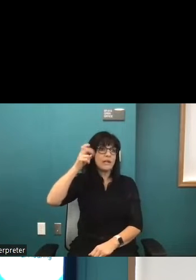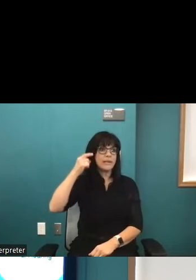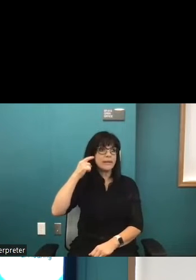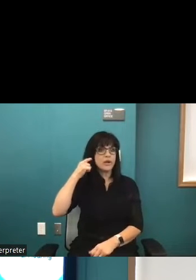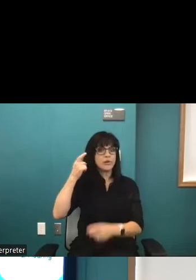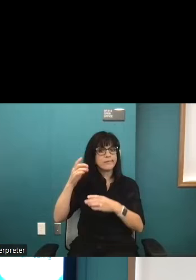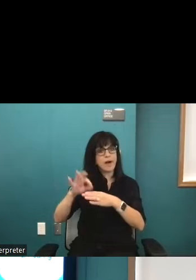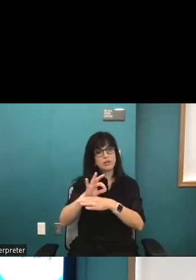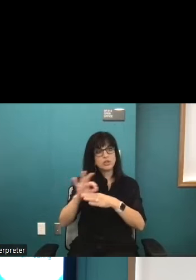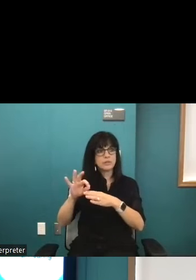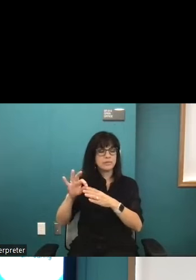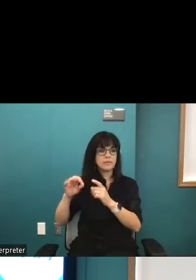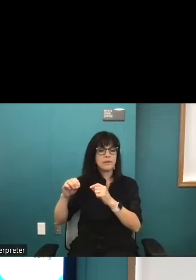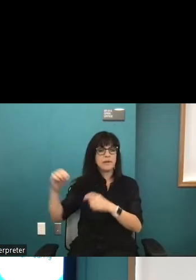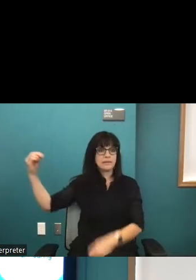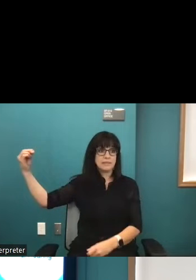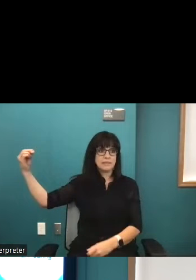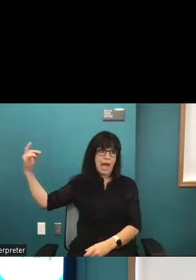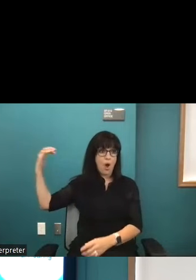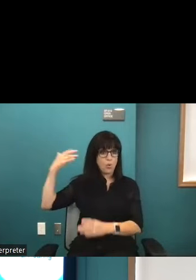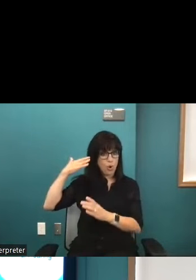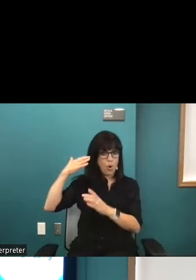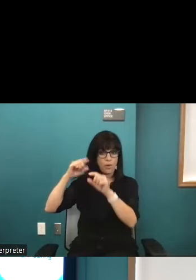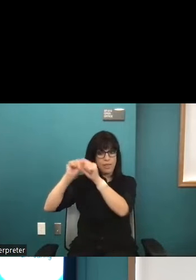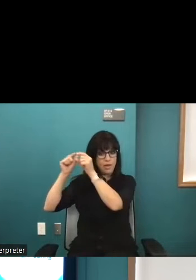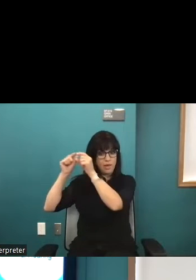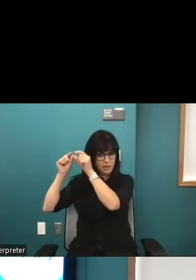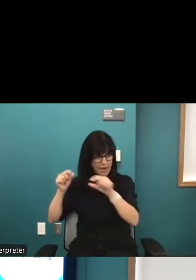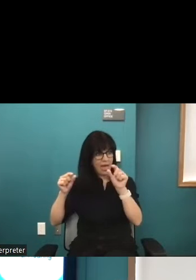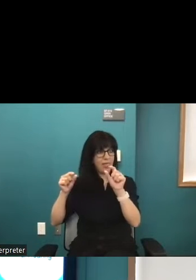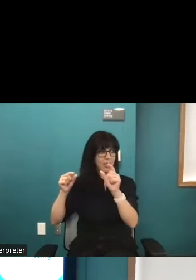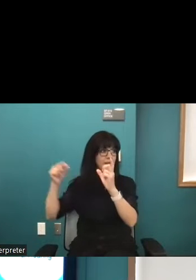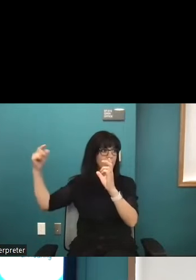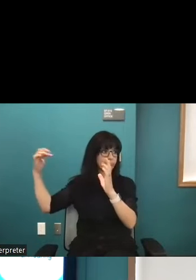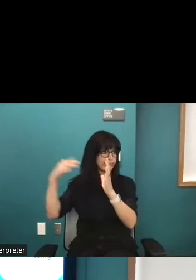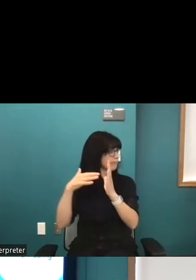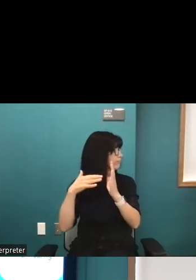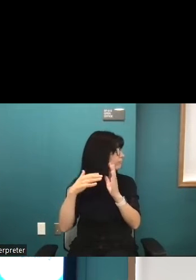works. The sound is going to travel through the canal. Can I have you click it?